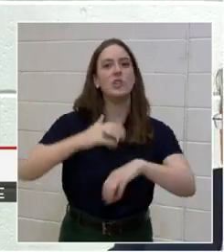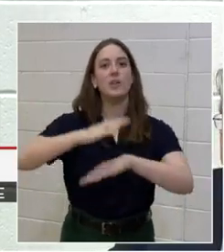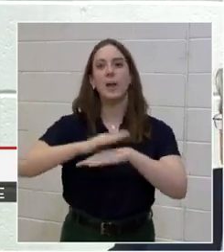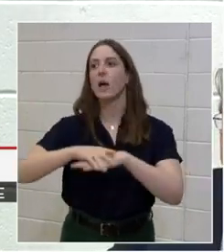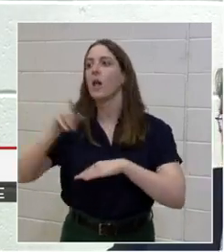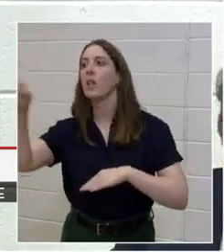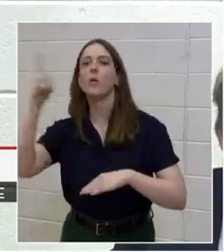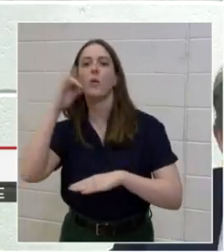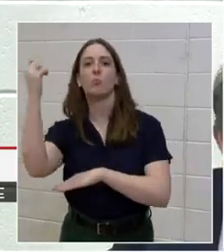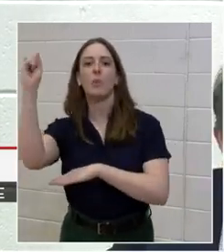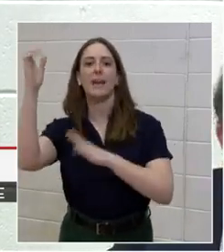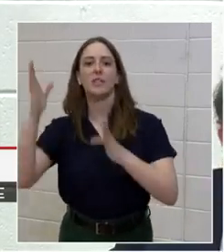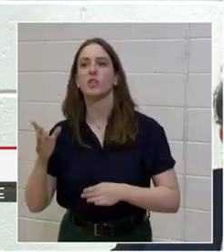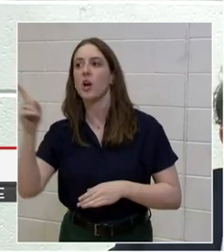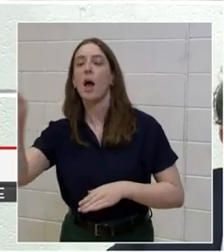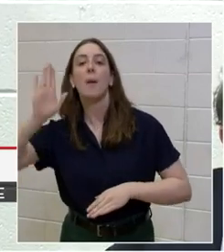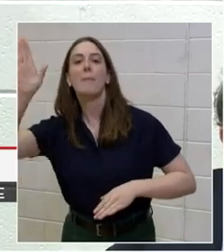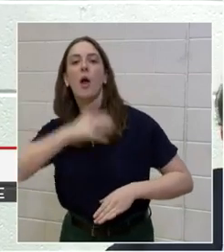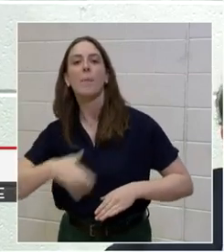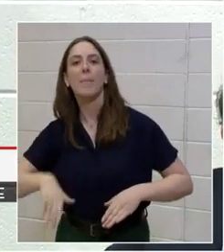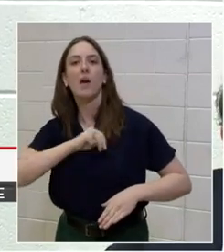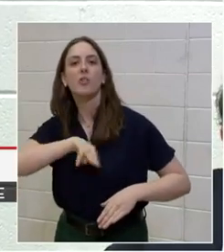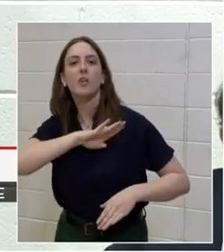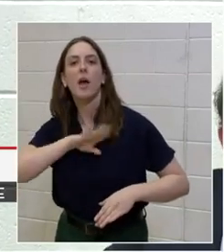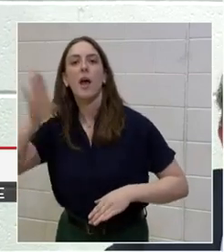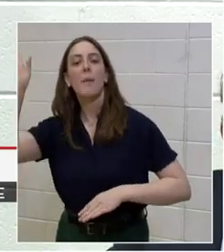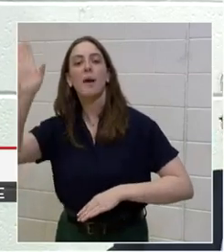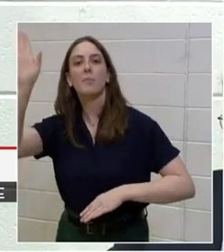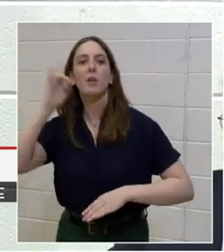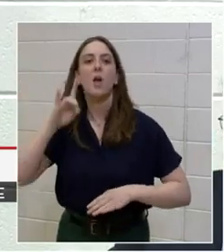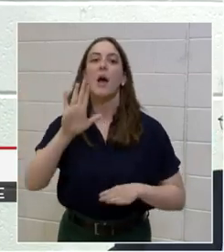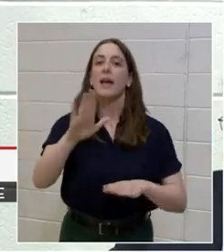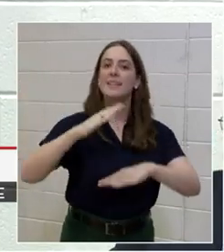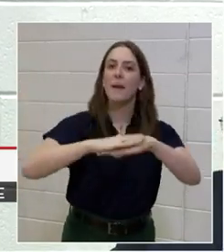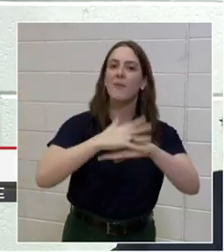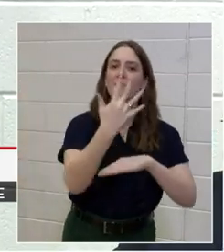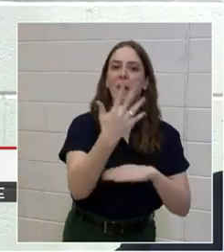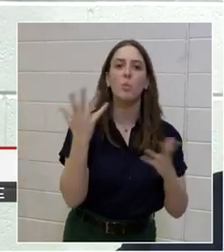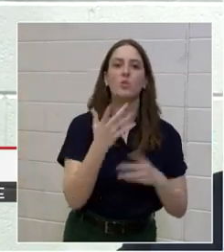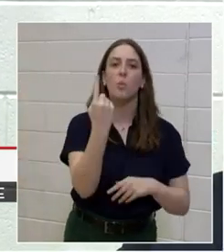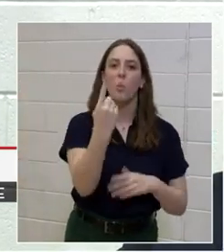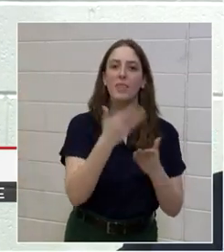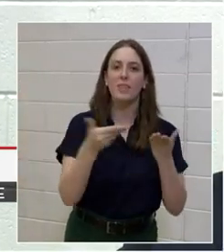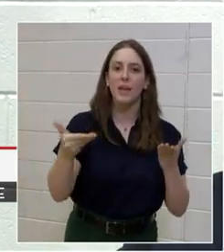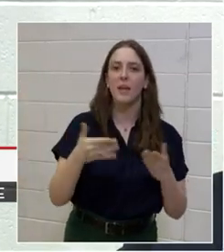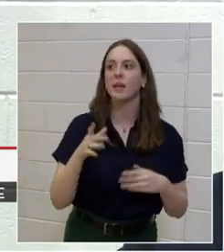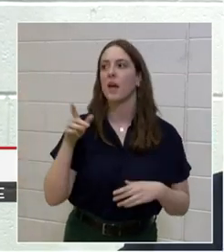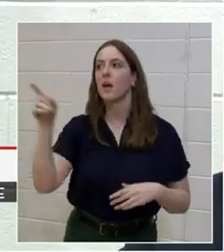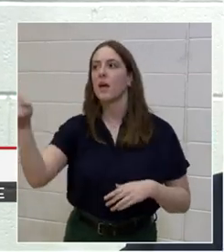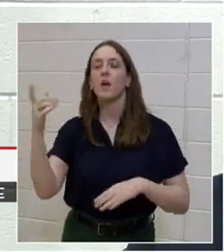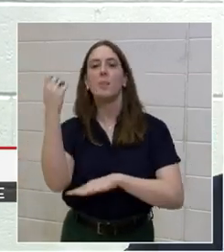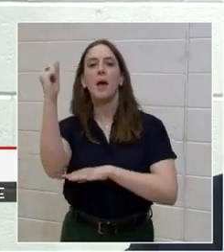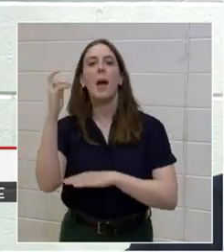them. Table 5, what's your one thing? Table 5, what's your one thing?